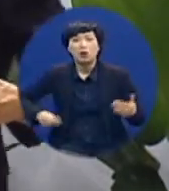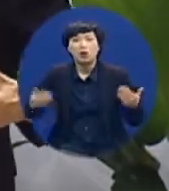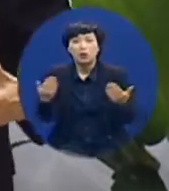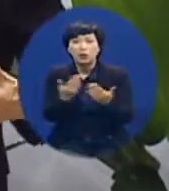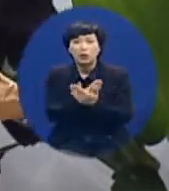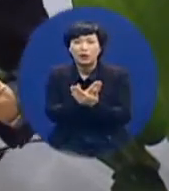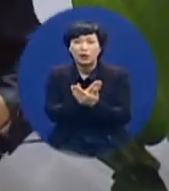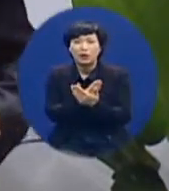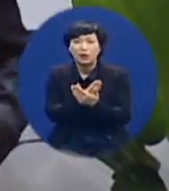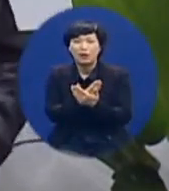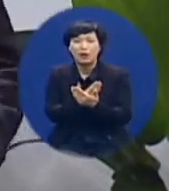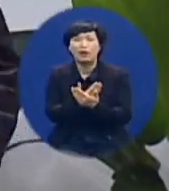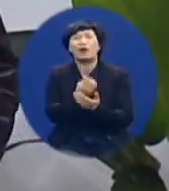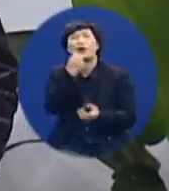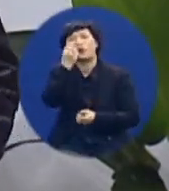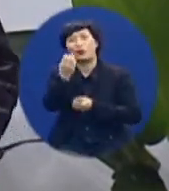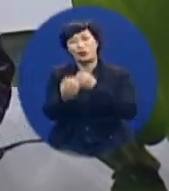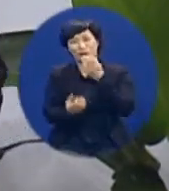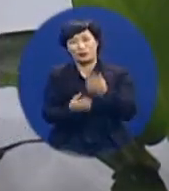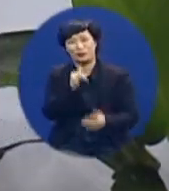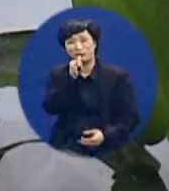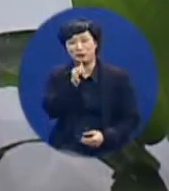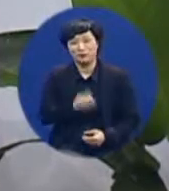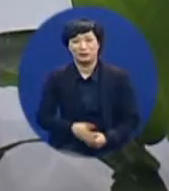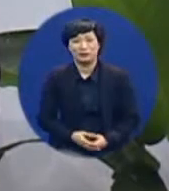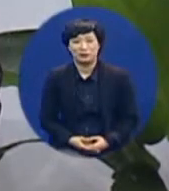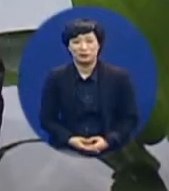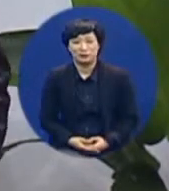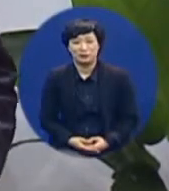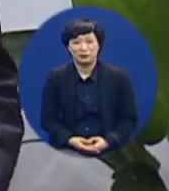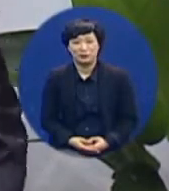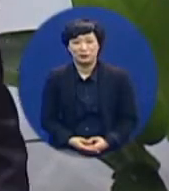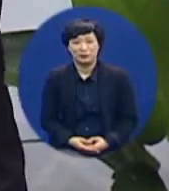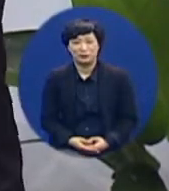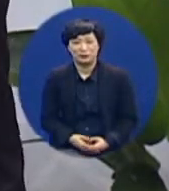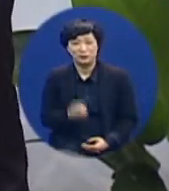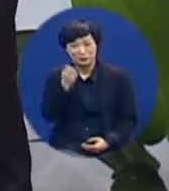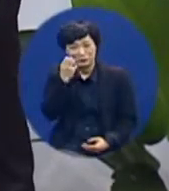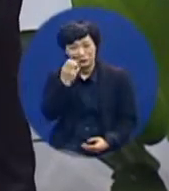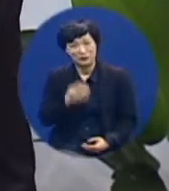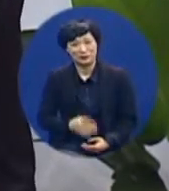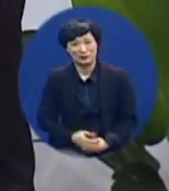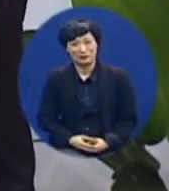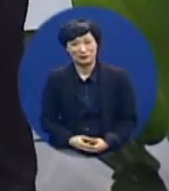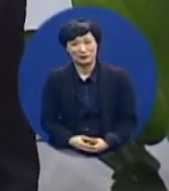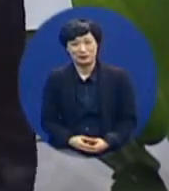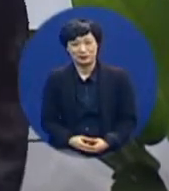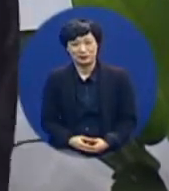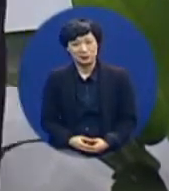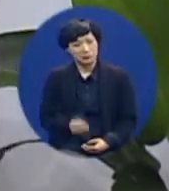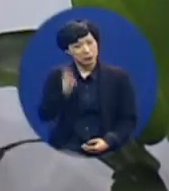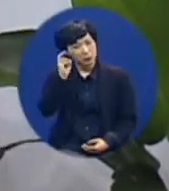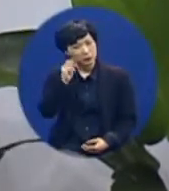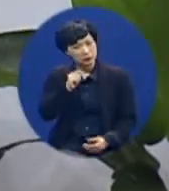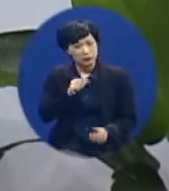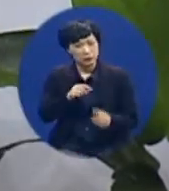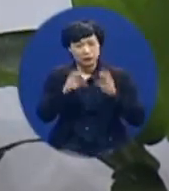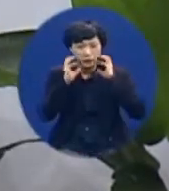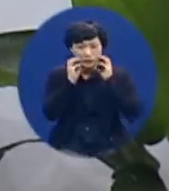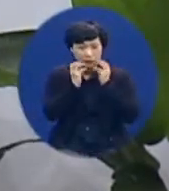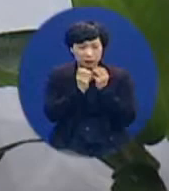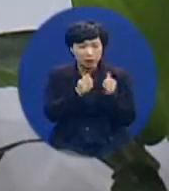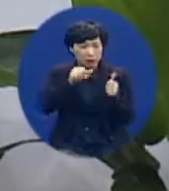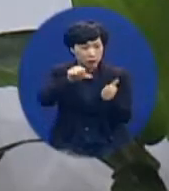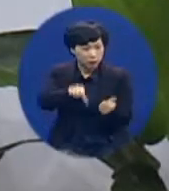help repenting of their sins. He was out of ordinary. They thought that